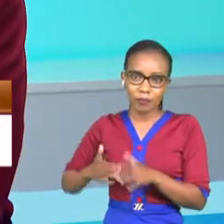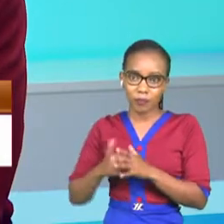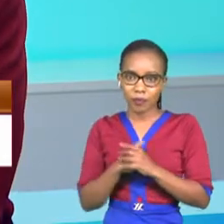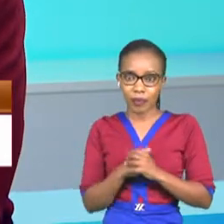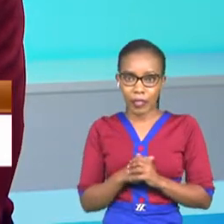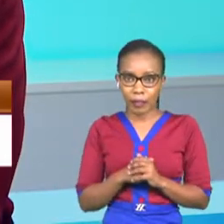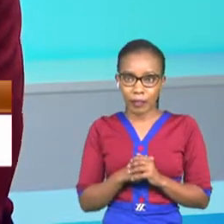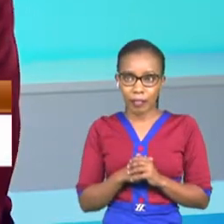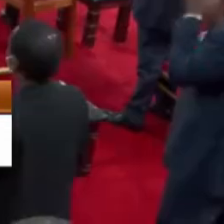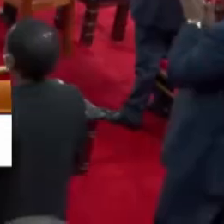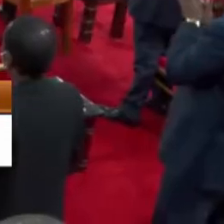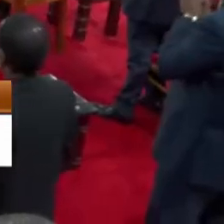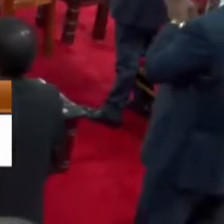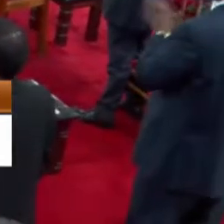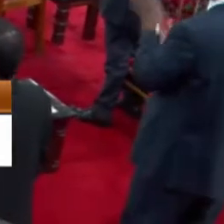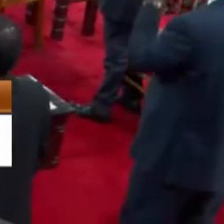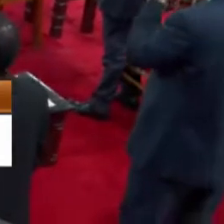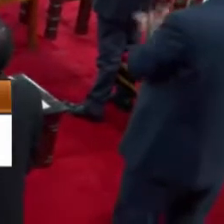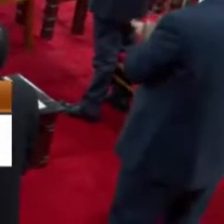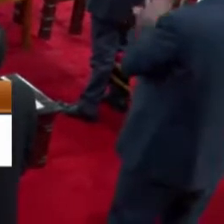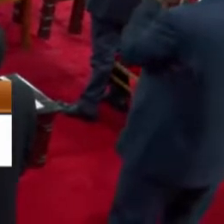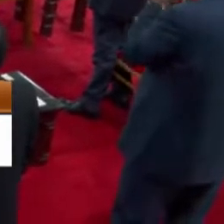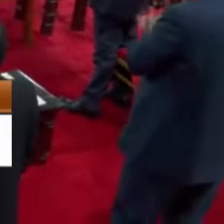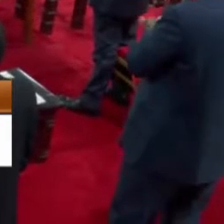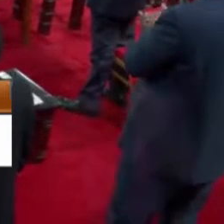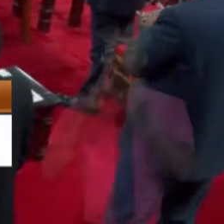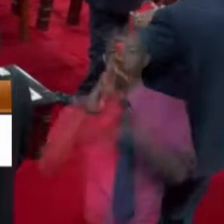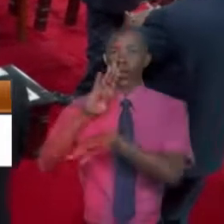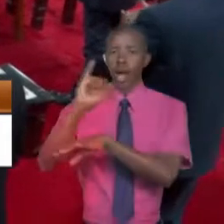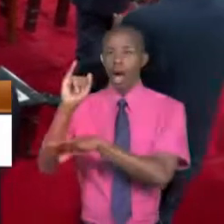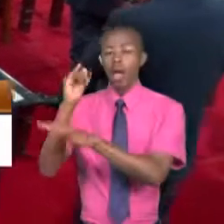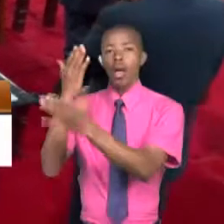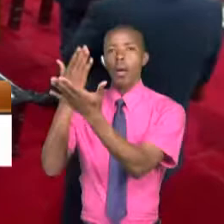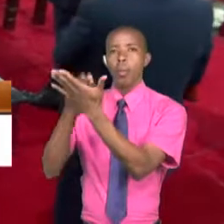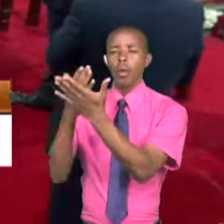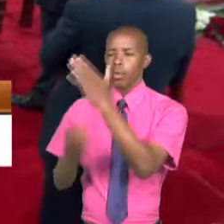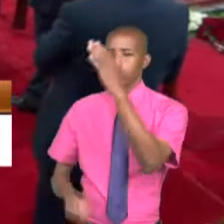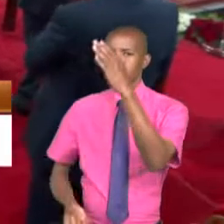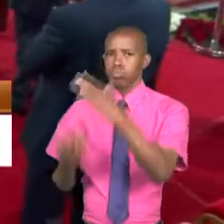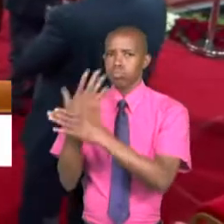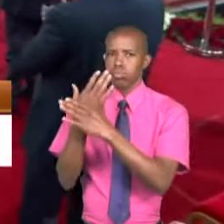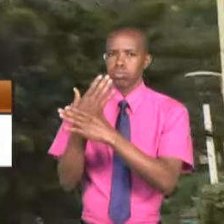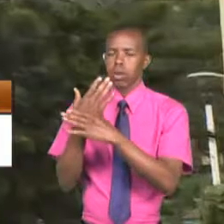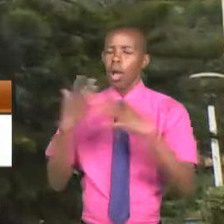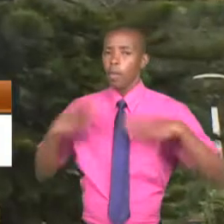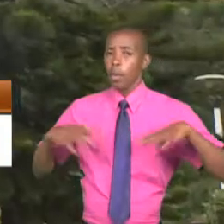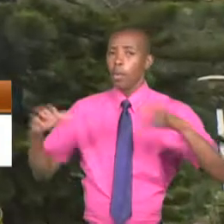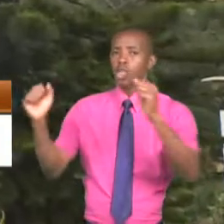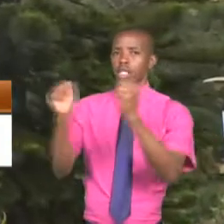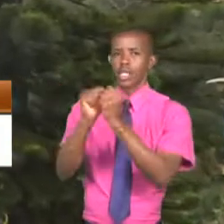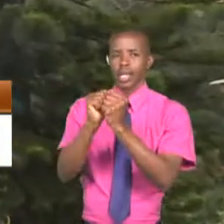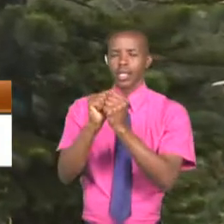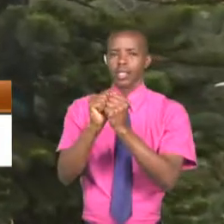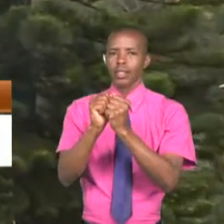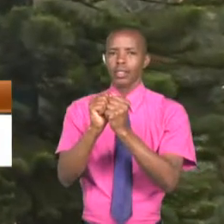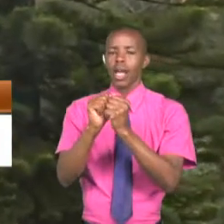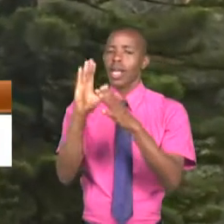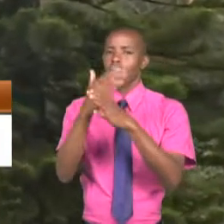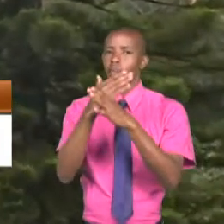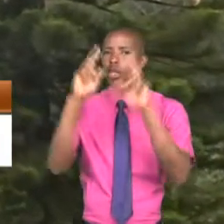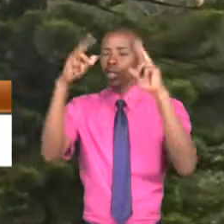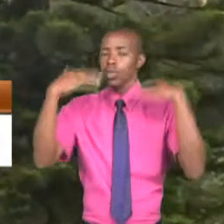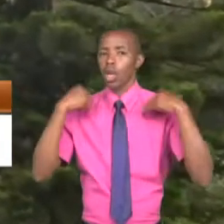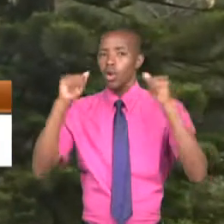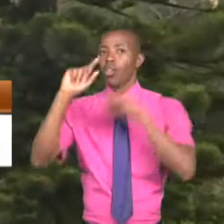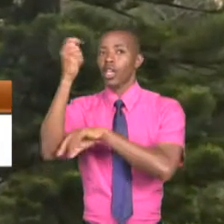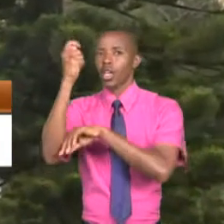Health Service Commission. Ripoti ya BBI inapendekeza uzinduzi wa muungano wa watu 10 kwenye tume ya masuala ya afya